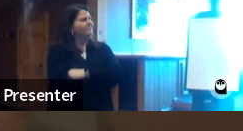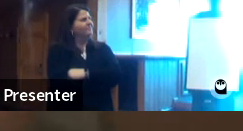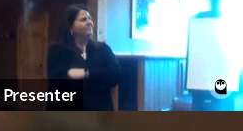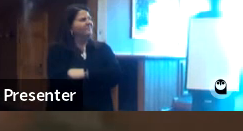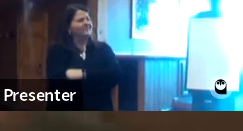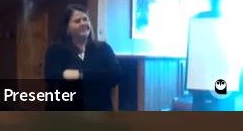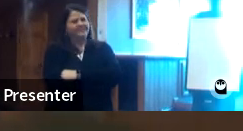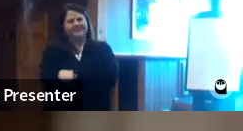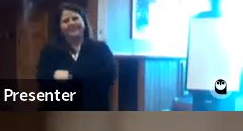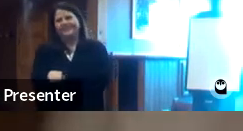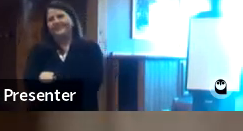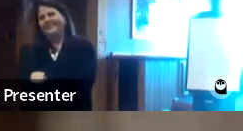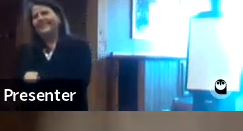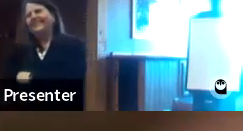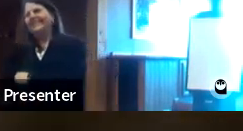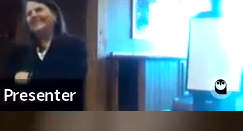she's acceptable, Your Honor.